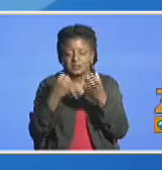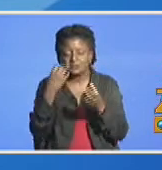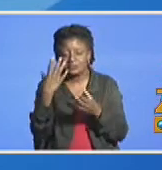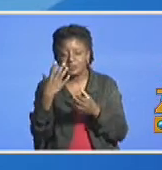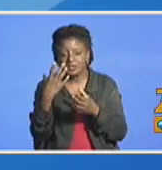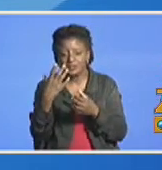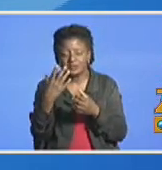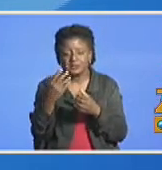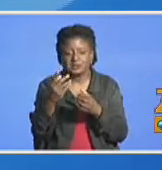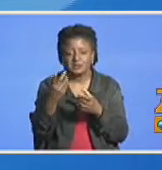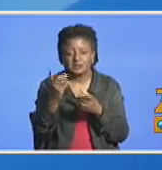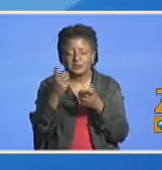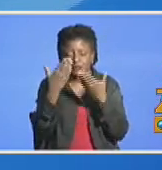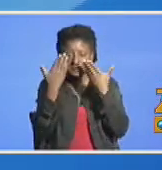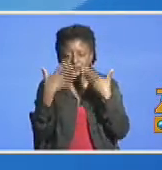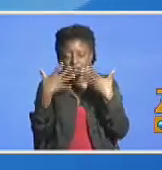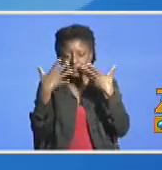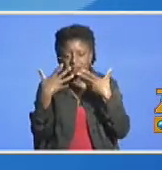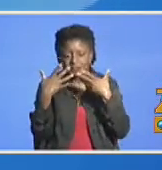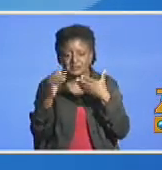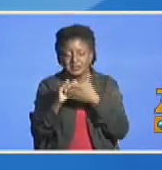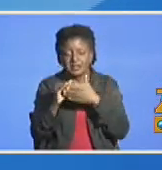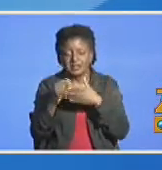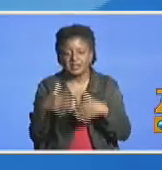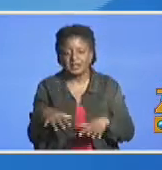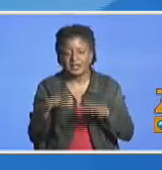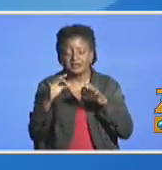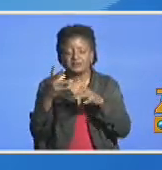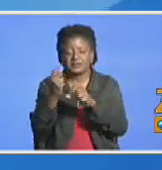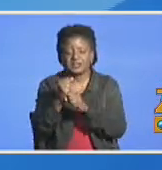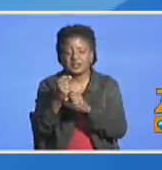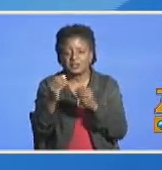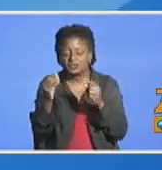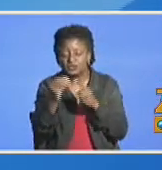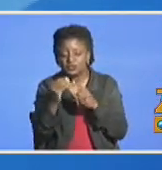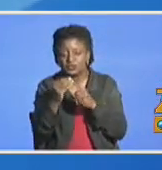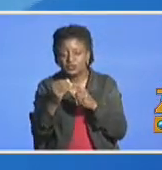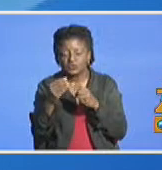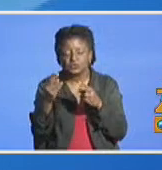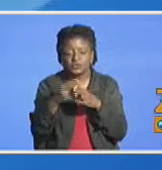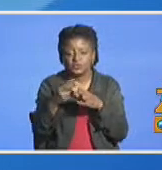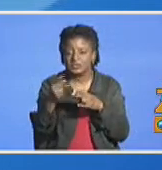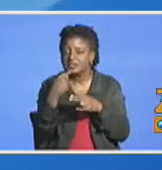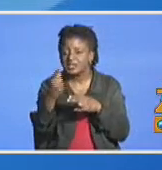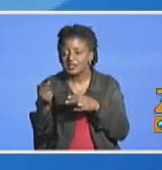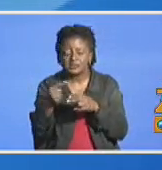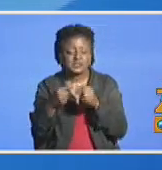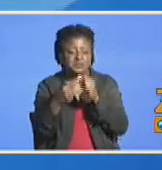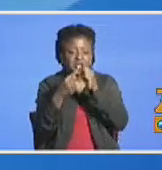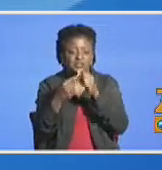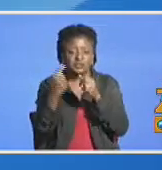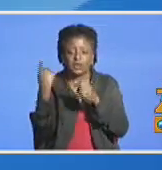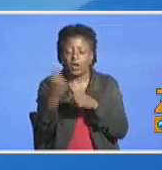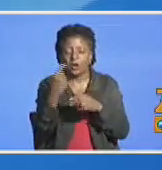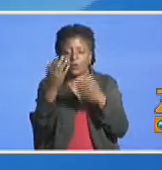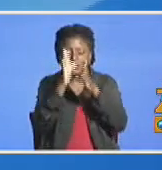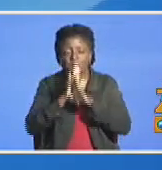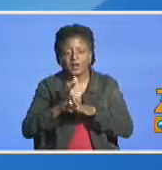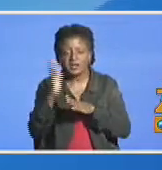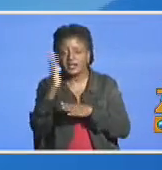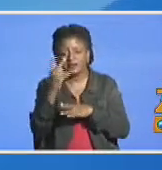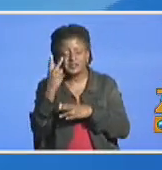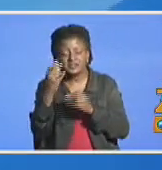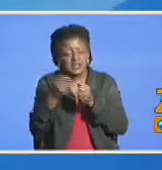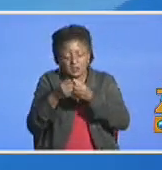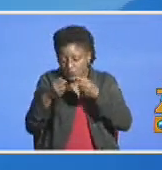soon. Paul's former teachers reflecting on the teen who they called special, always quiet, and never seen without a soft smile.